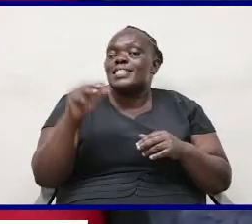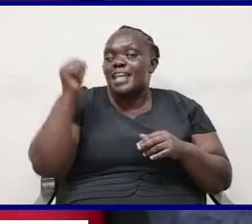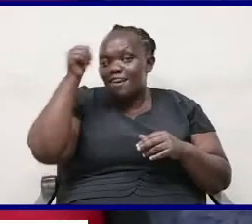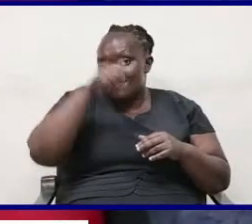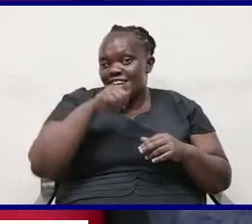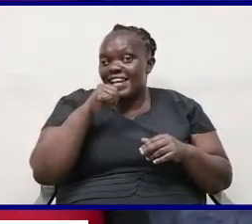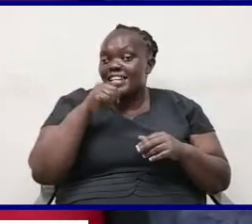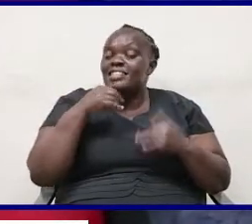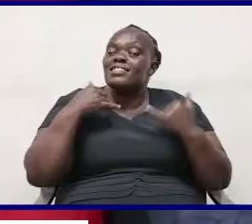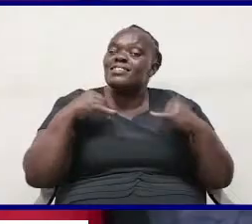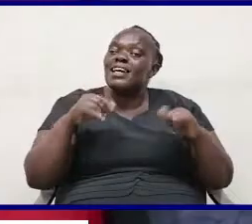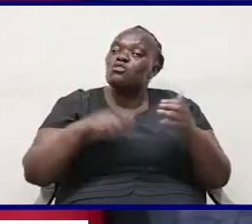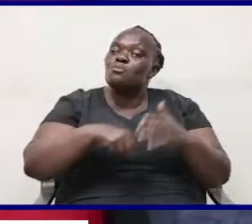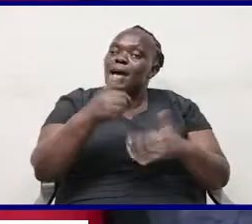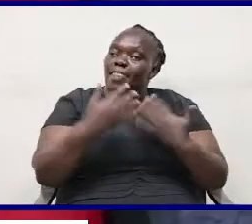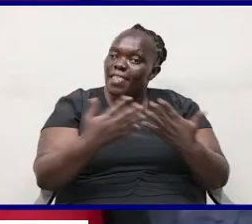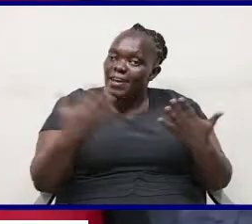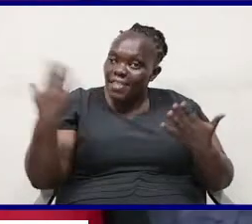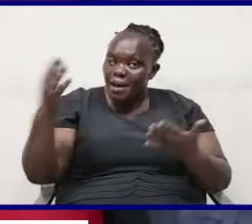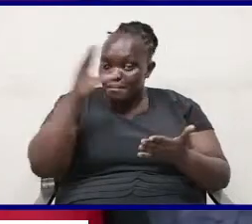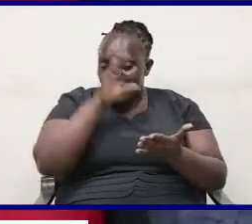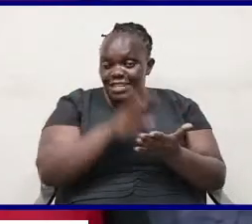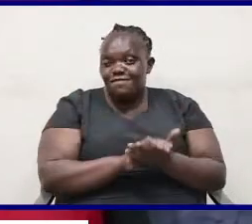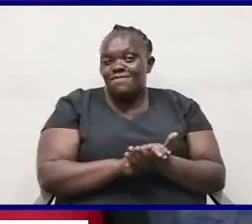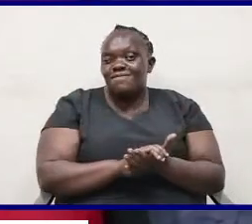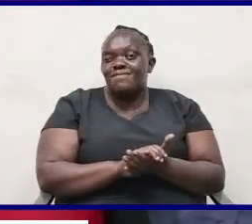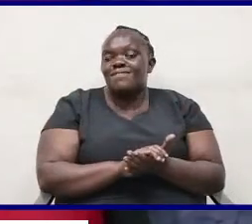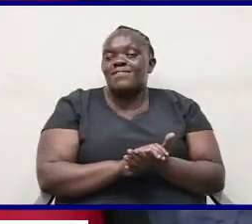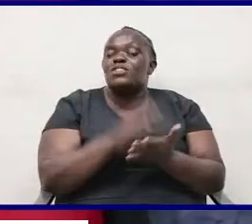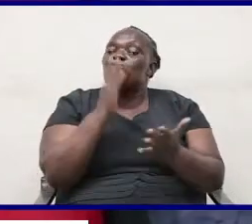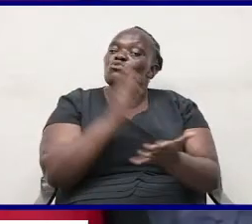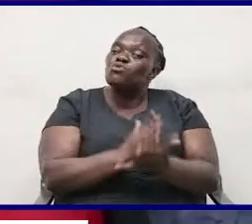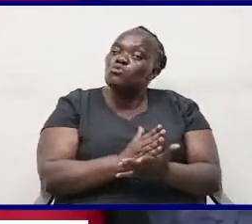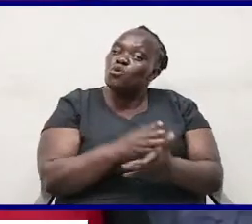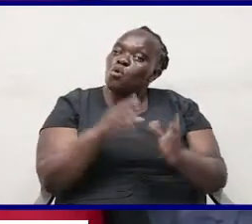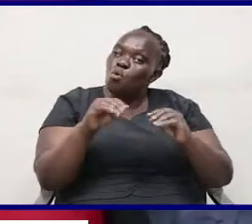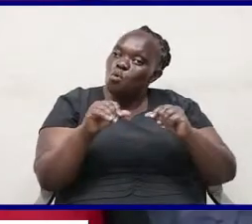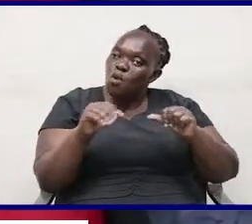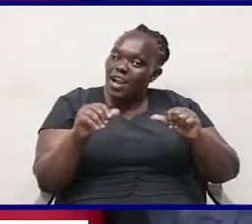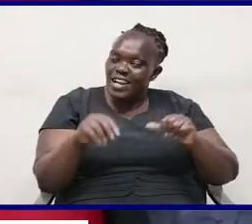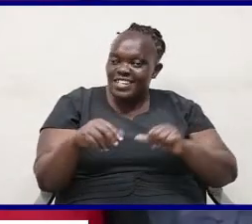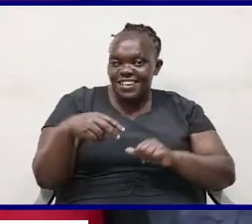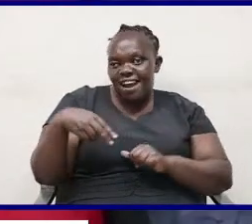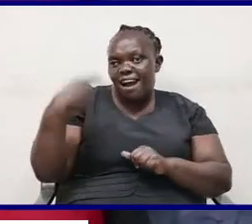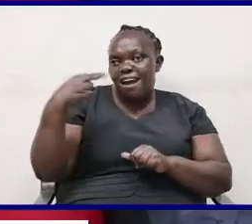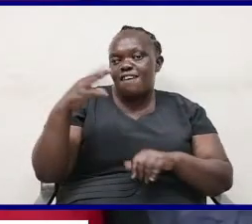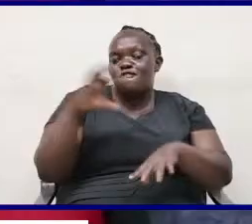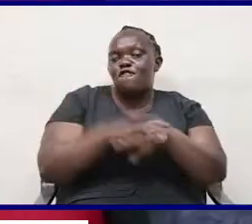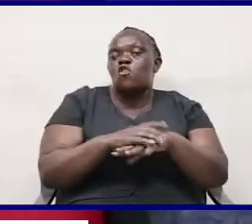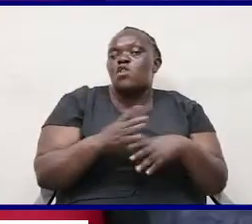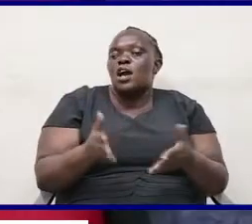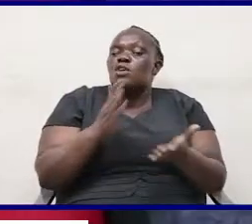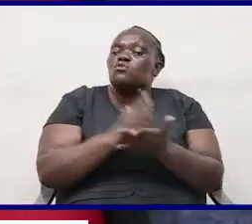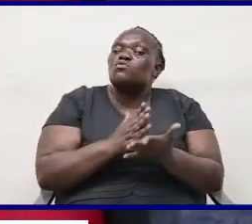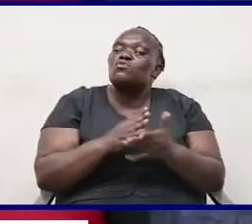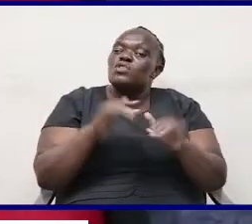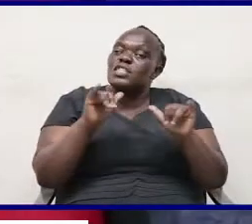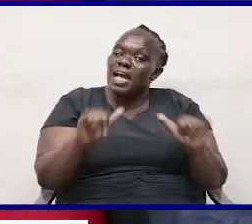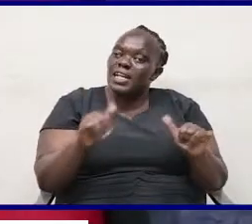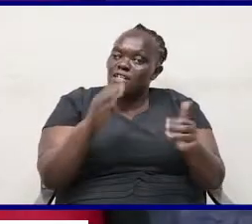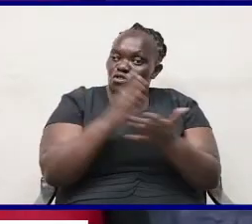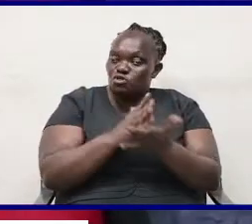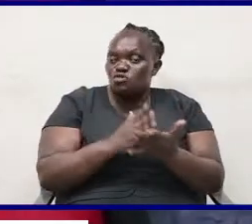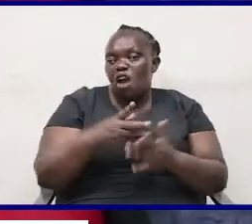Africans Wow. trying to shop over there because they believe that there's quality is found here because our standards